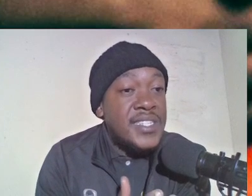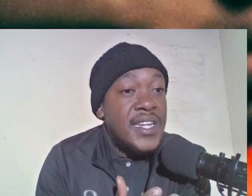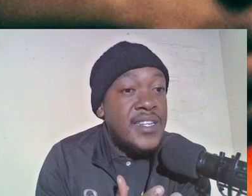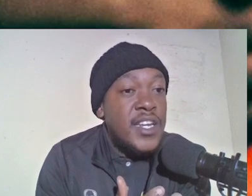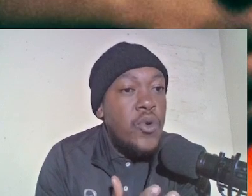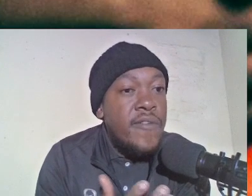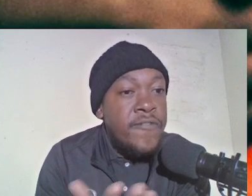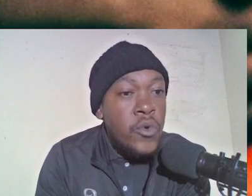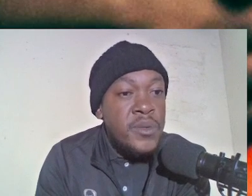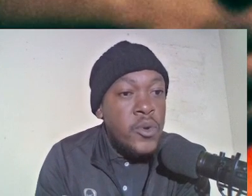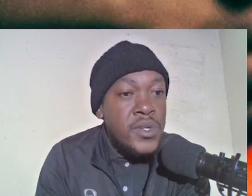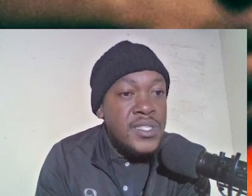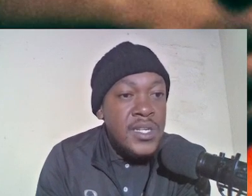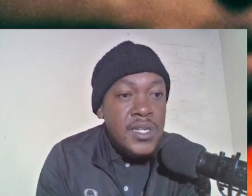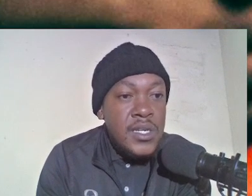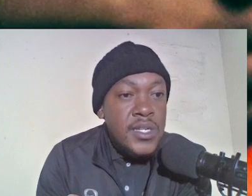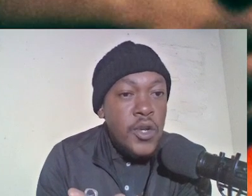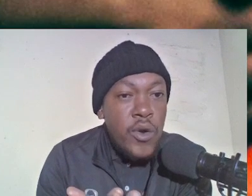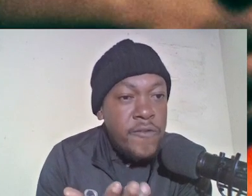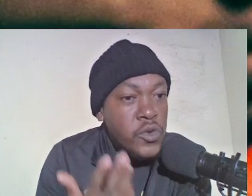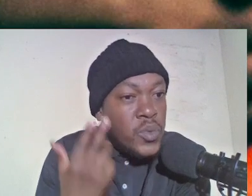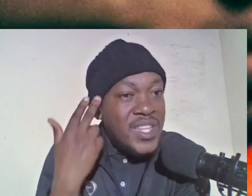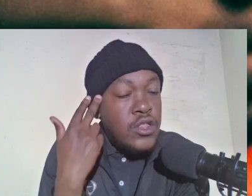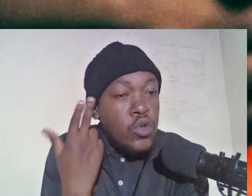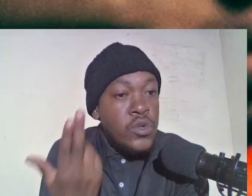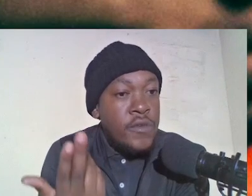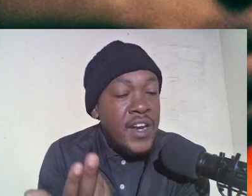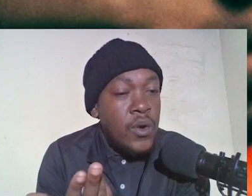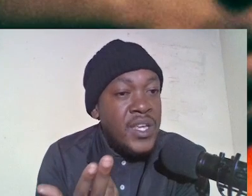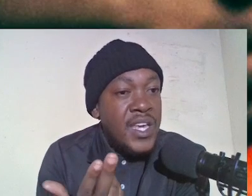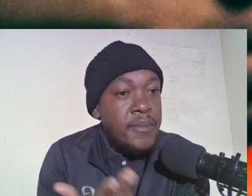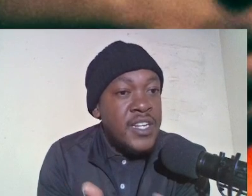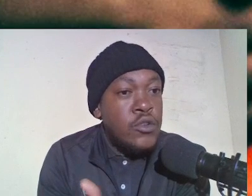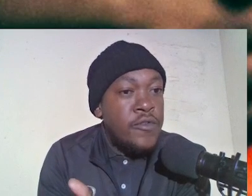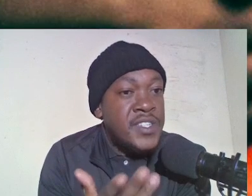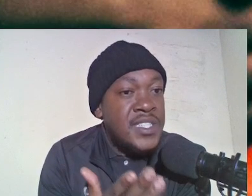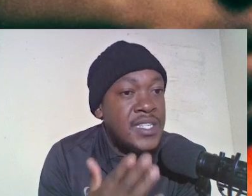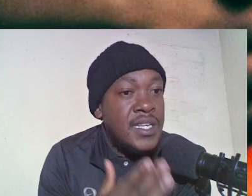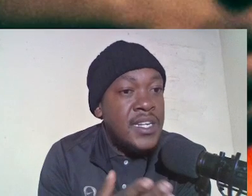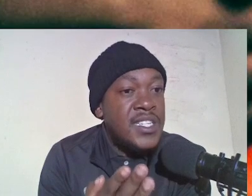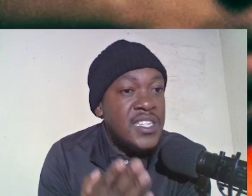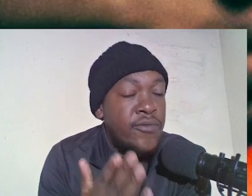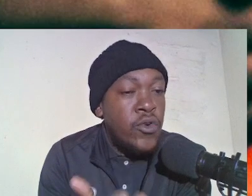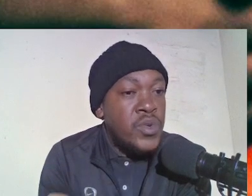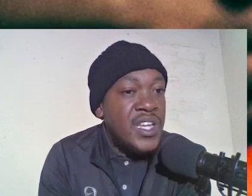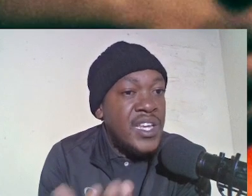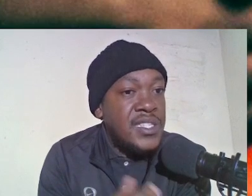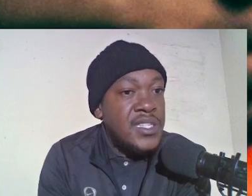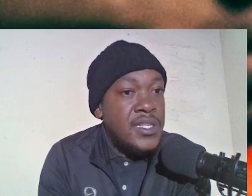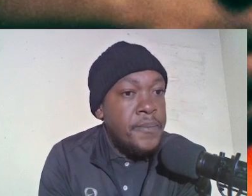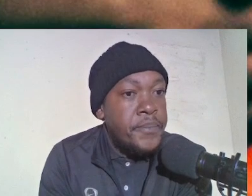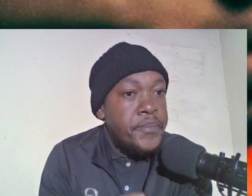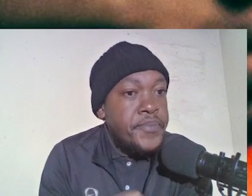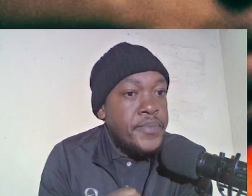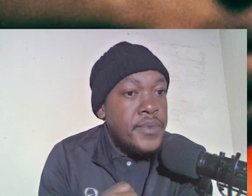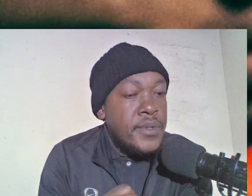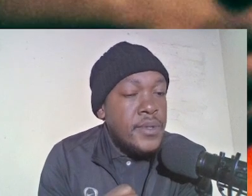such an extent, they don't vote because they don't vote with that thought of like, okay, I'm trying to fix things here. They just vote with the ANC.